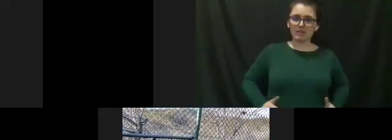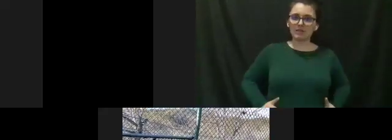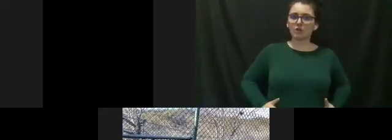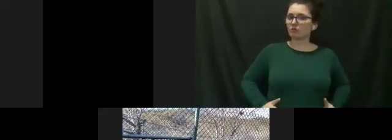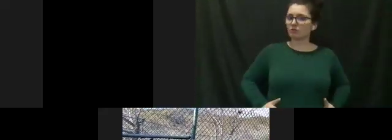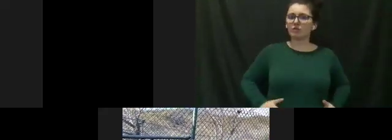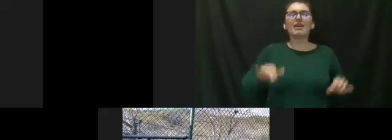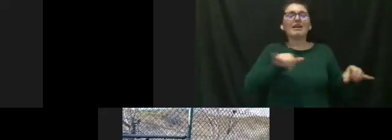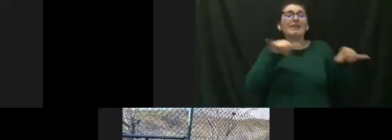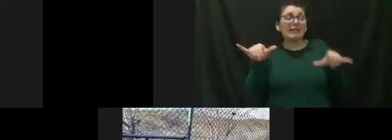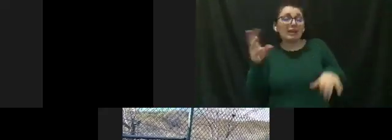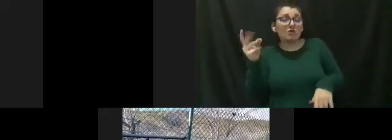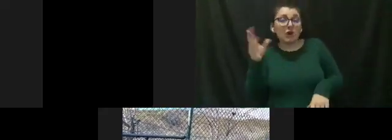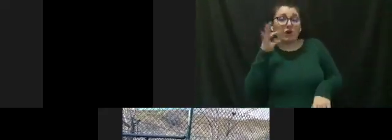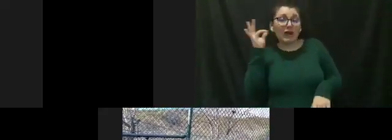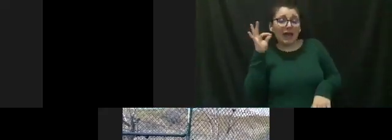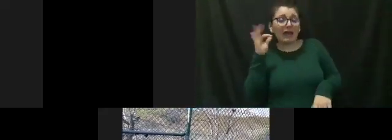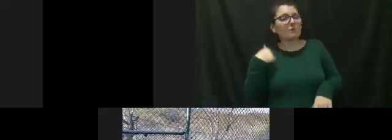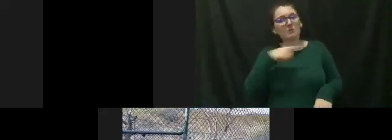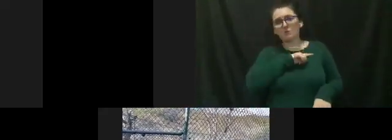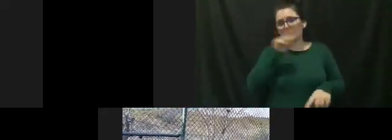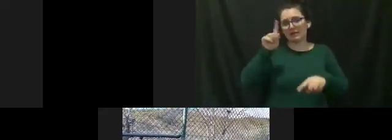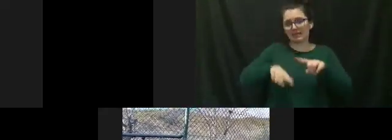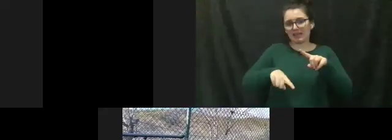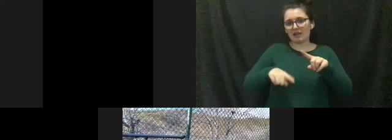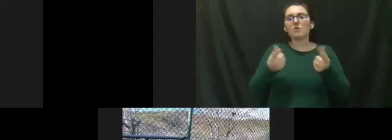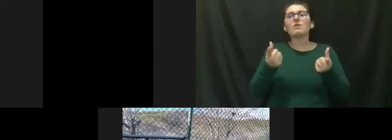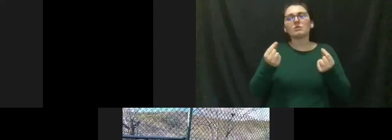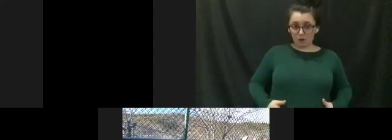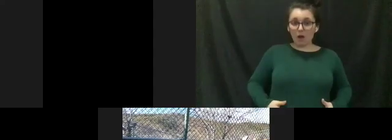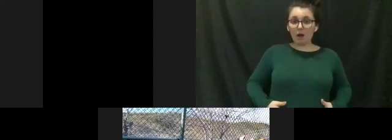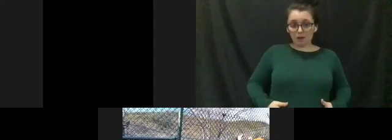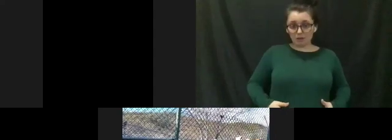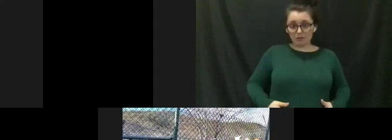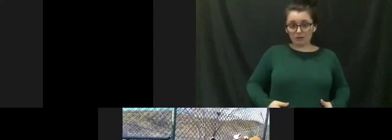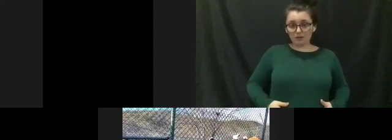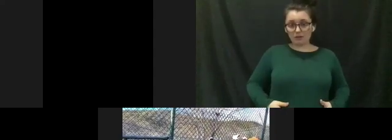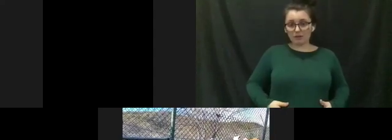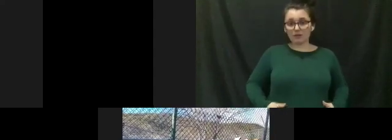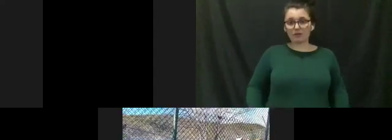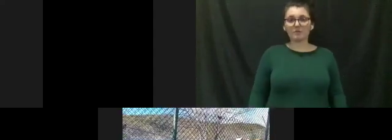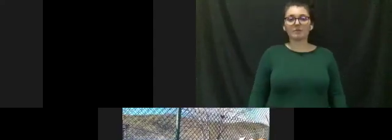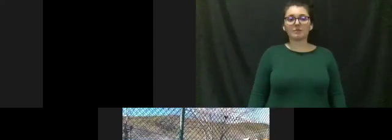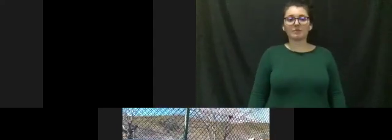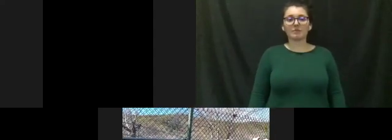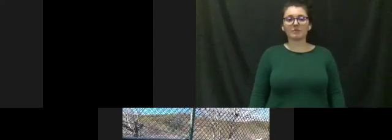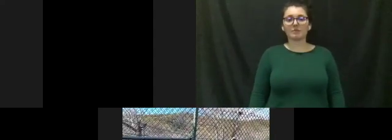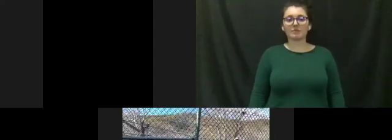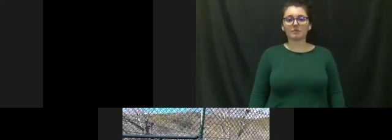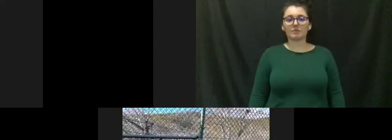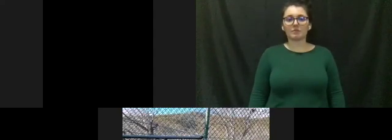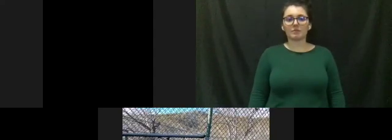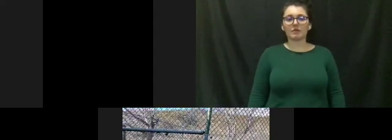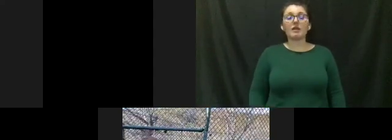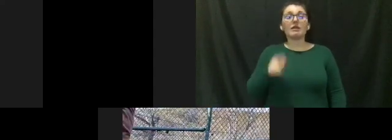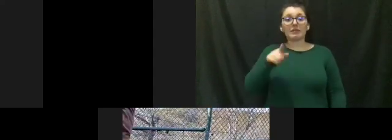or a cat at a vet. And so we have to do it with a fence in between us. Uh-huh. It's called a chute. It's a small tunnel, and they lie down, and we